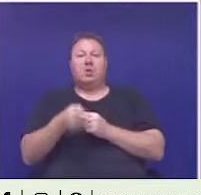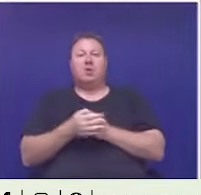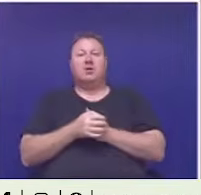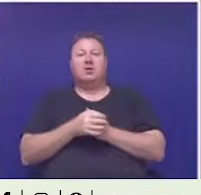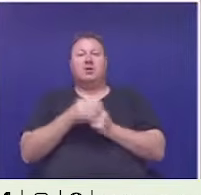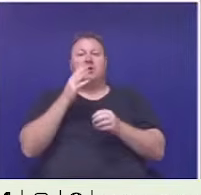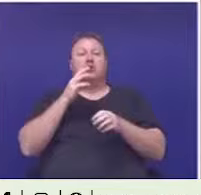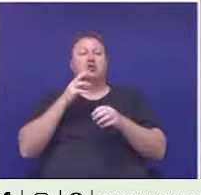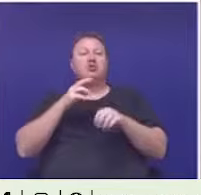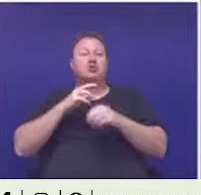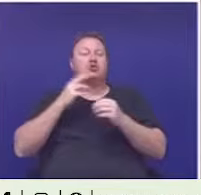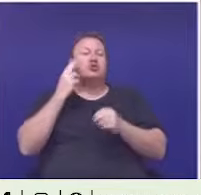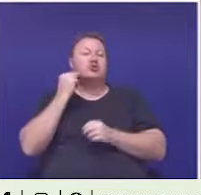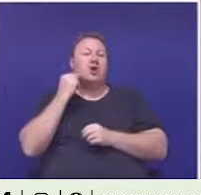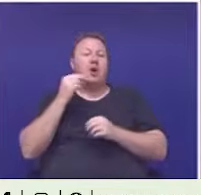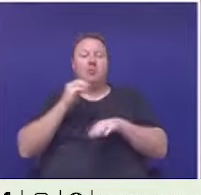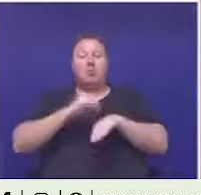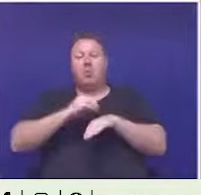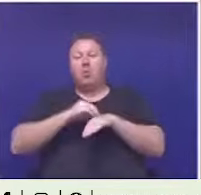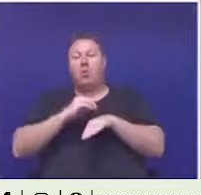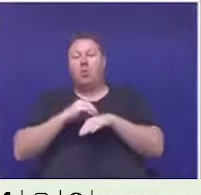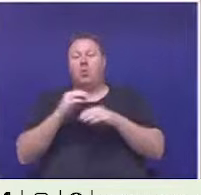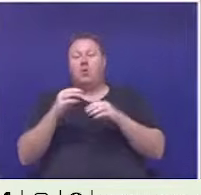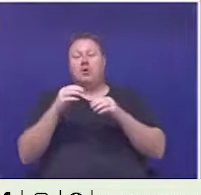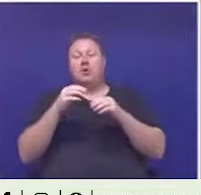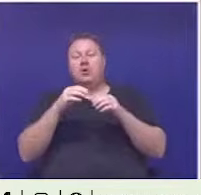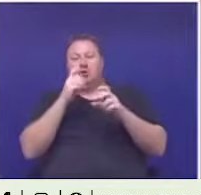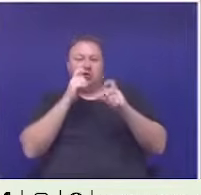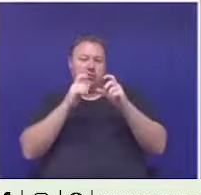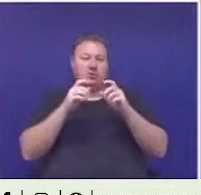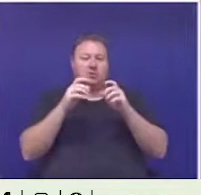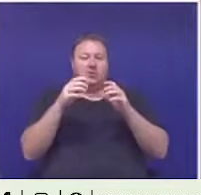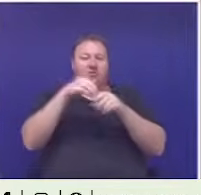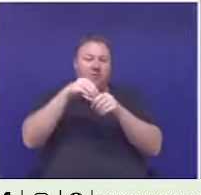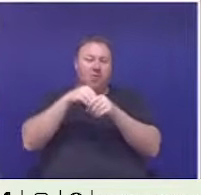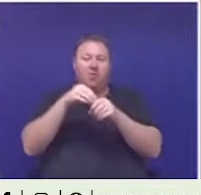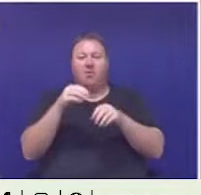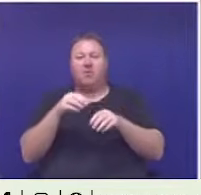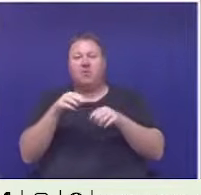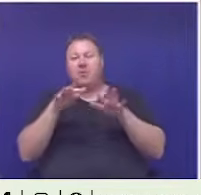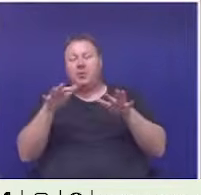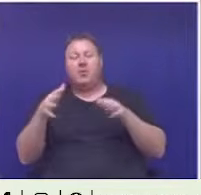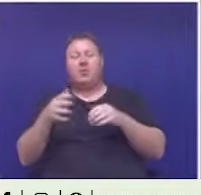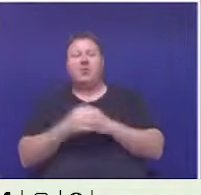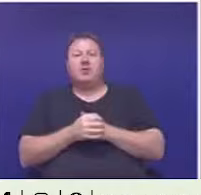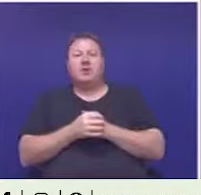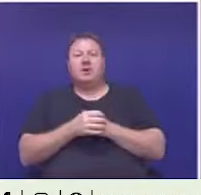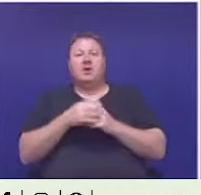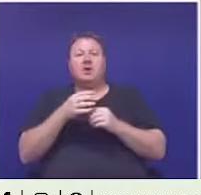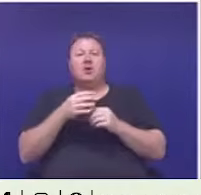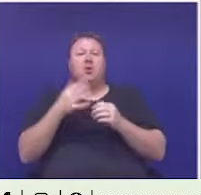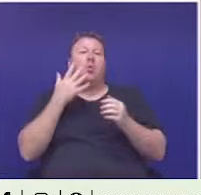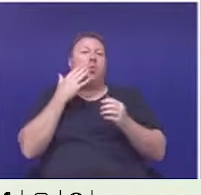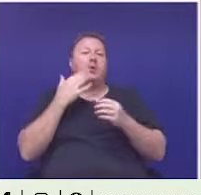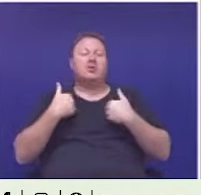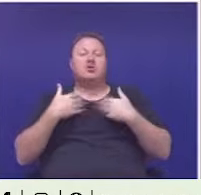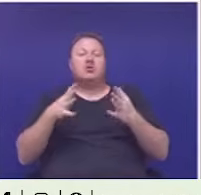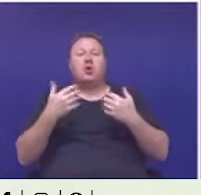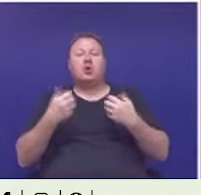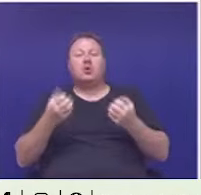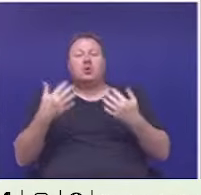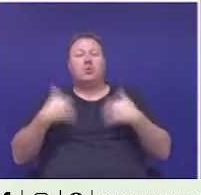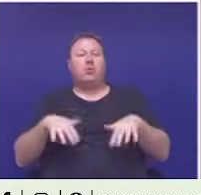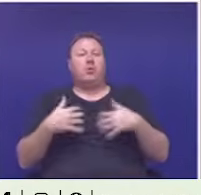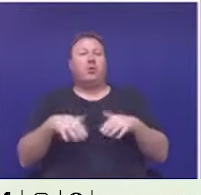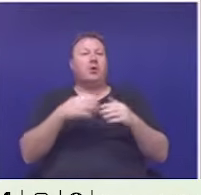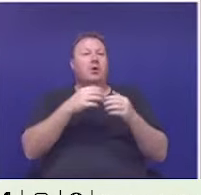have more boots on the ground. We will try and identify when are the peak hours. It's usually early in the mornings and in the afternoons when children are